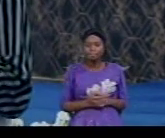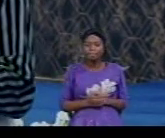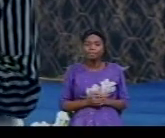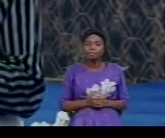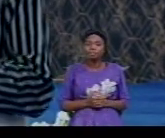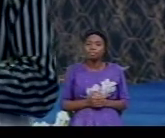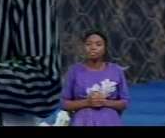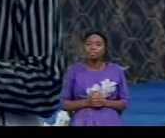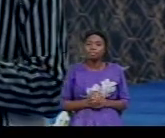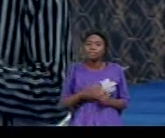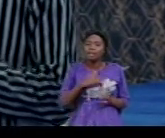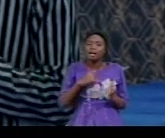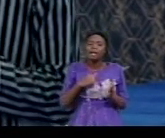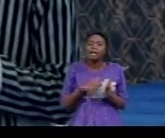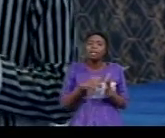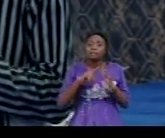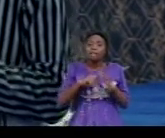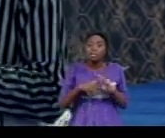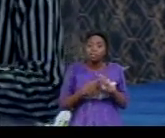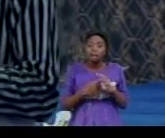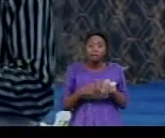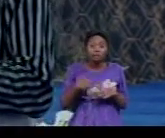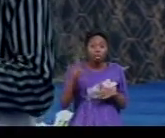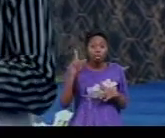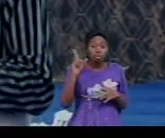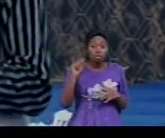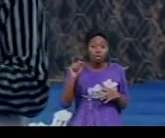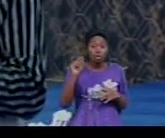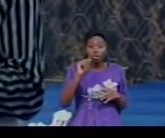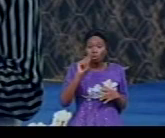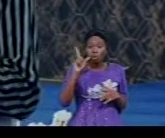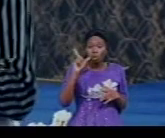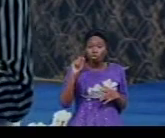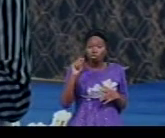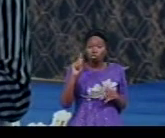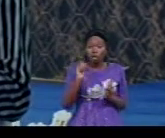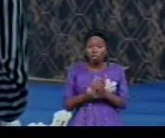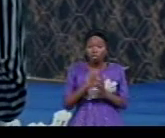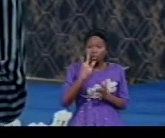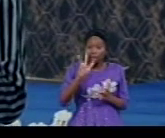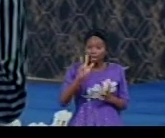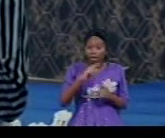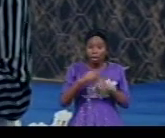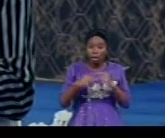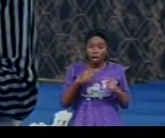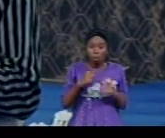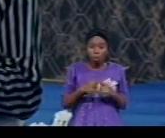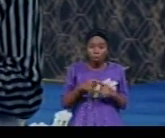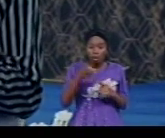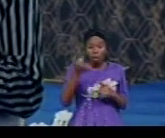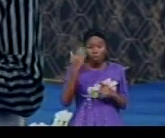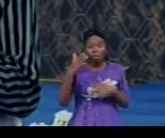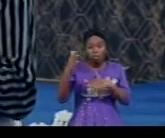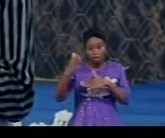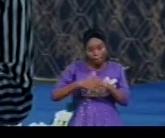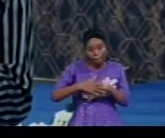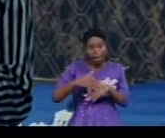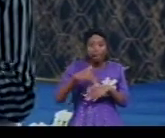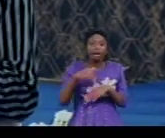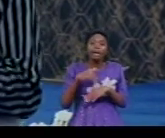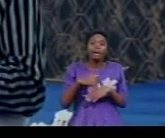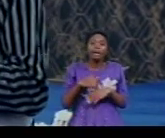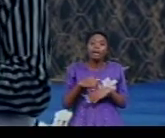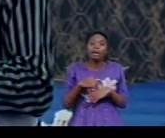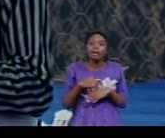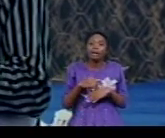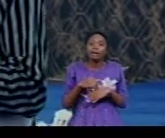And it started 2003 when I was still back at my mother region, that is Old